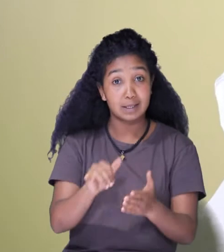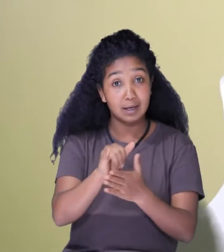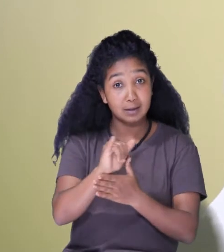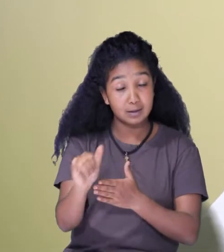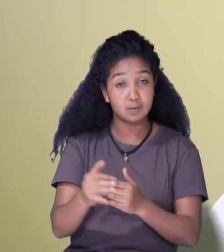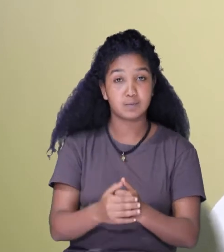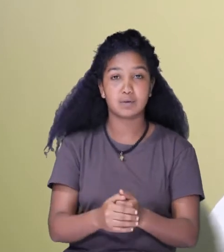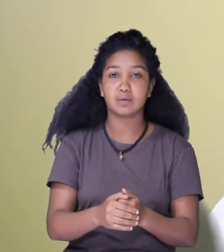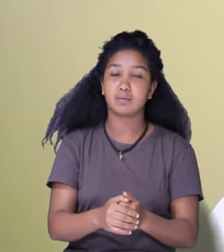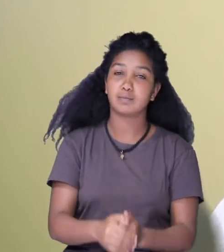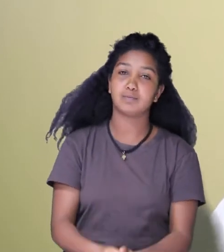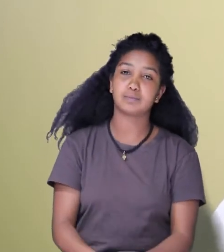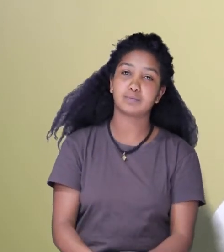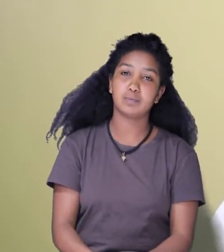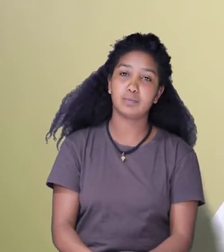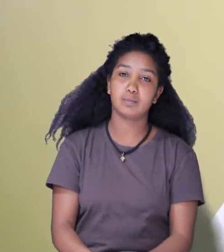is